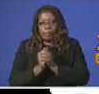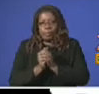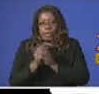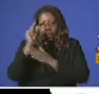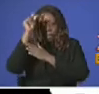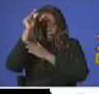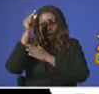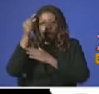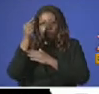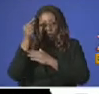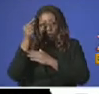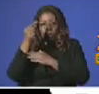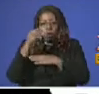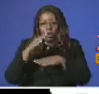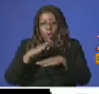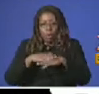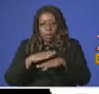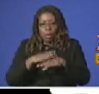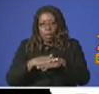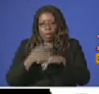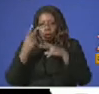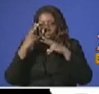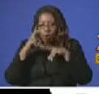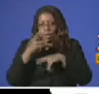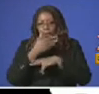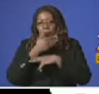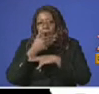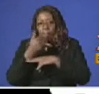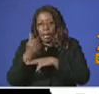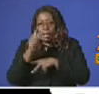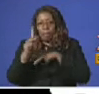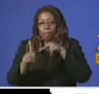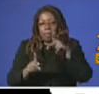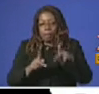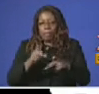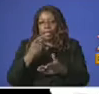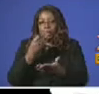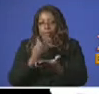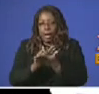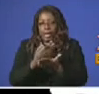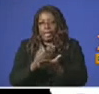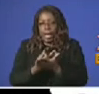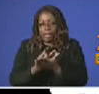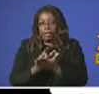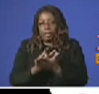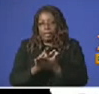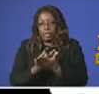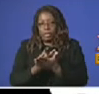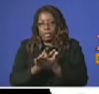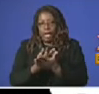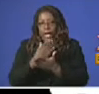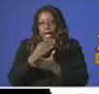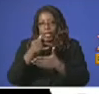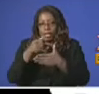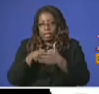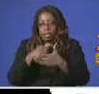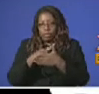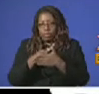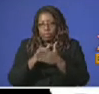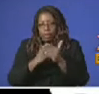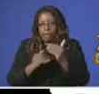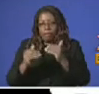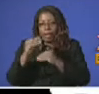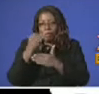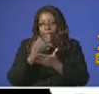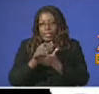Now, the government taking steps to effectively monitor and better manage public sector finances, new reforms, and an integrated advanced